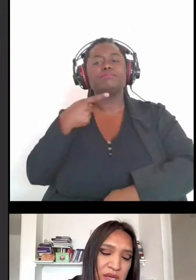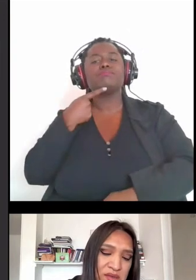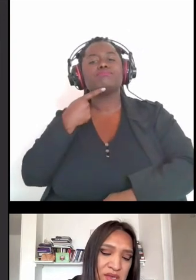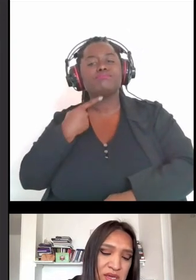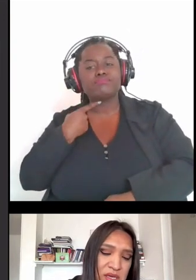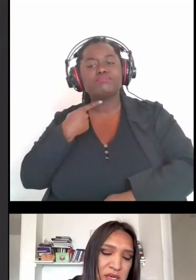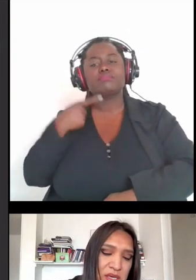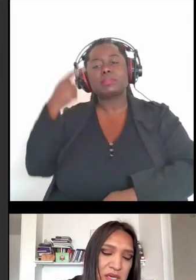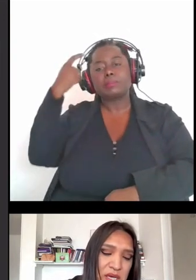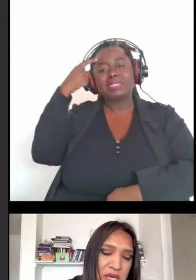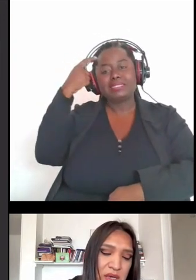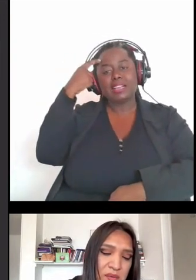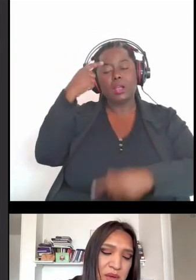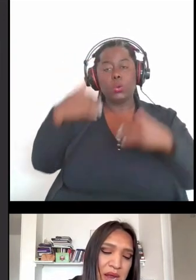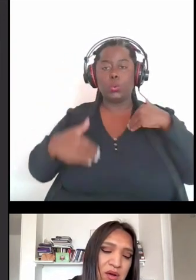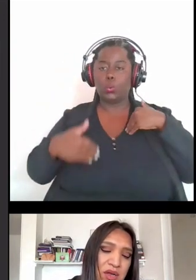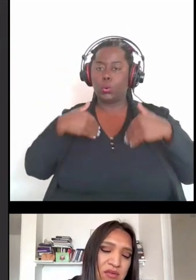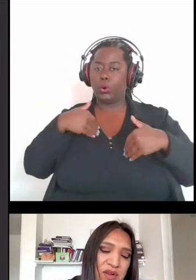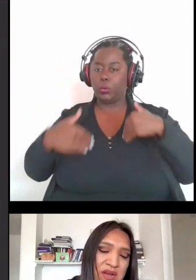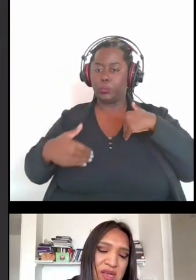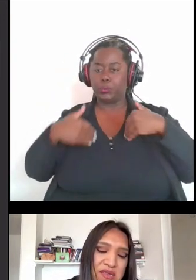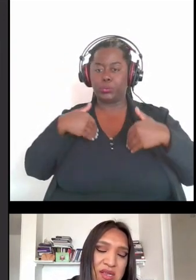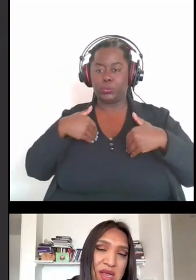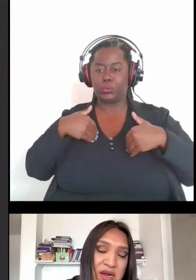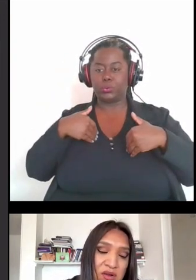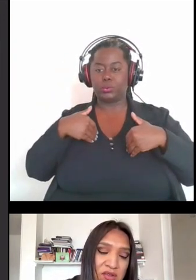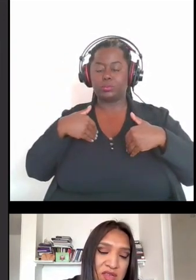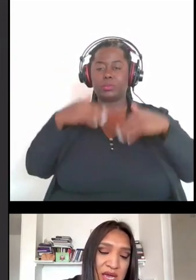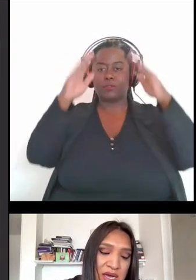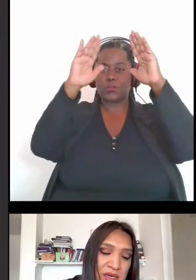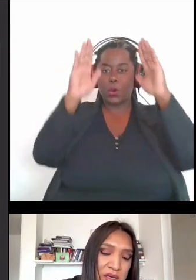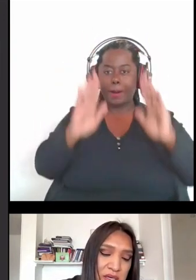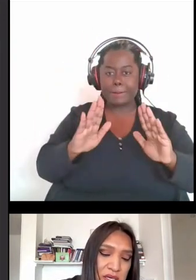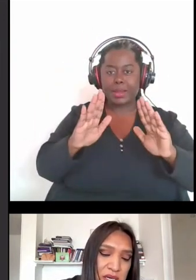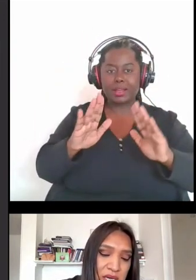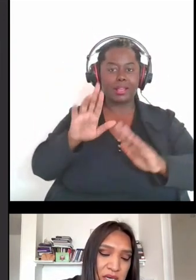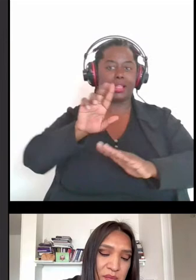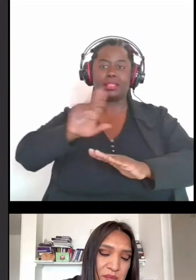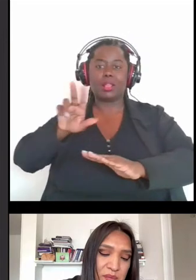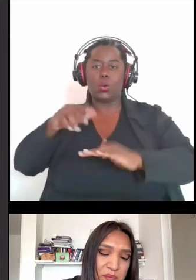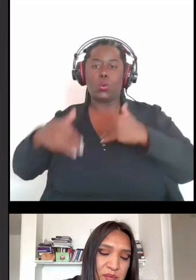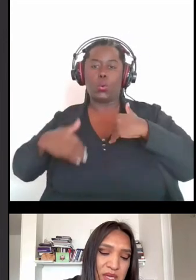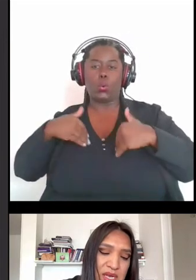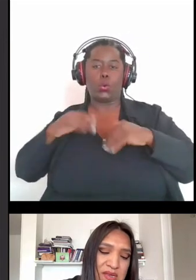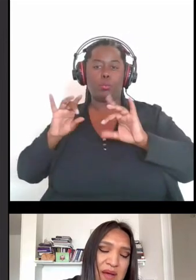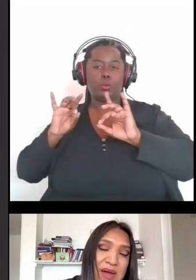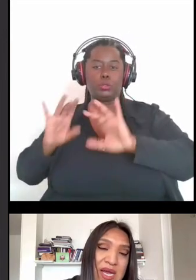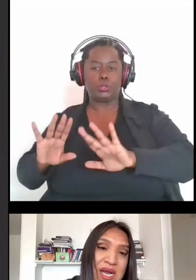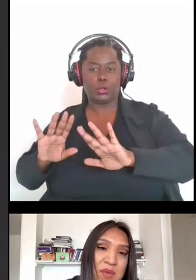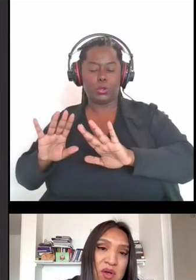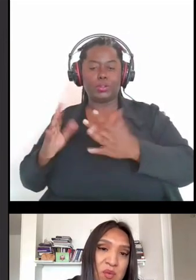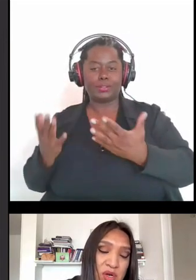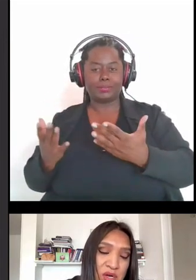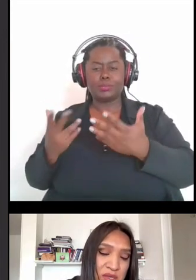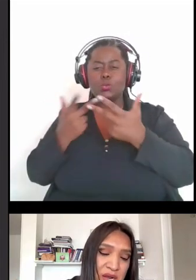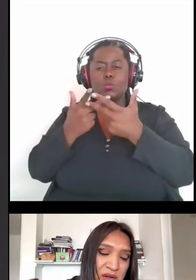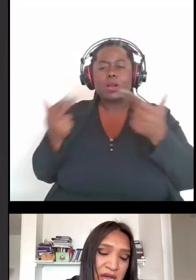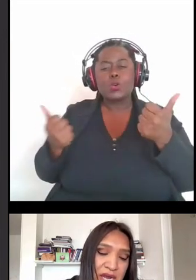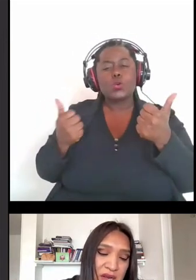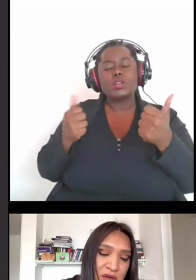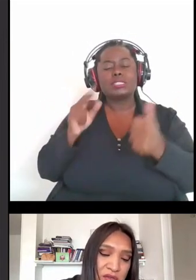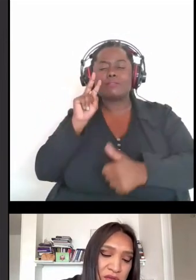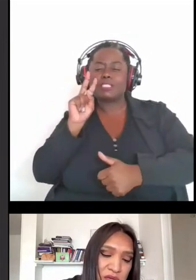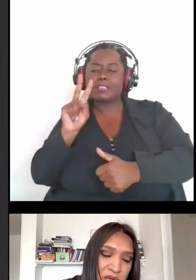I wanted to think of a body as a shape not as the body itself I did not